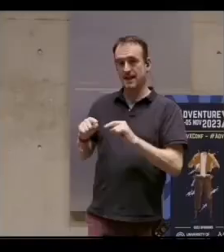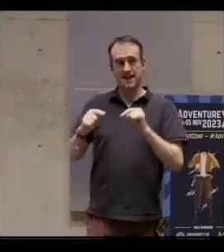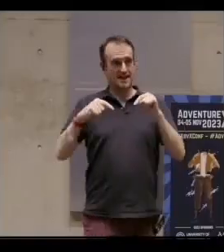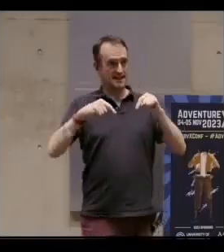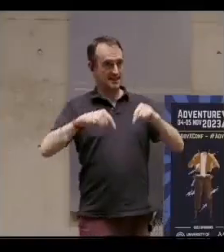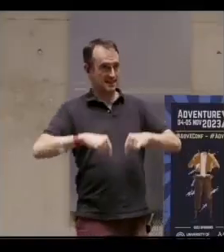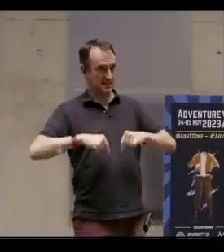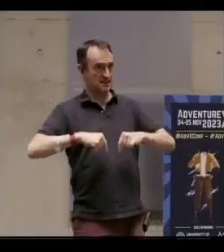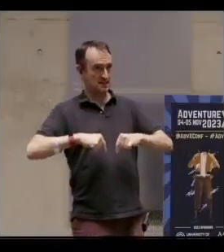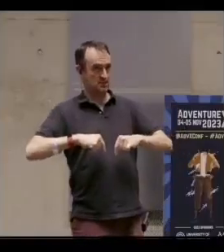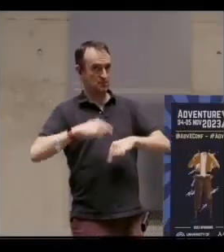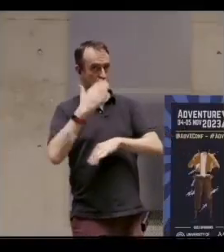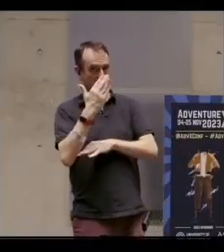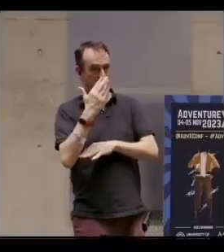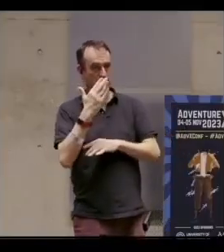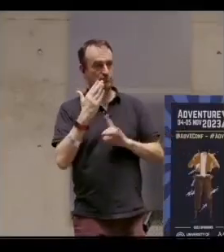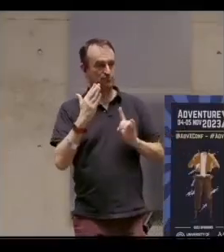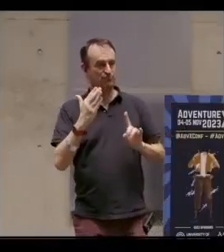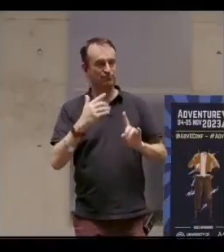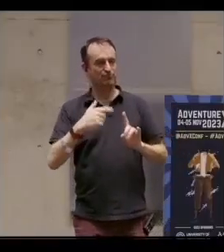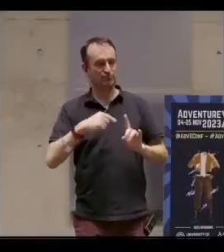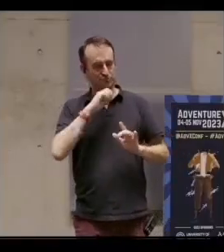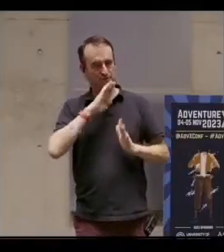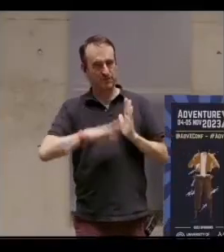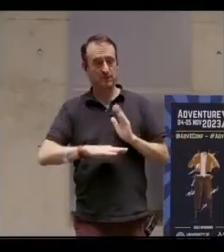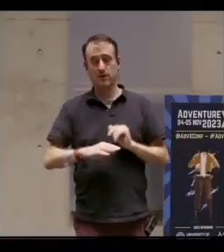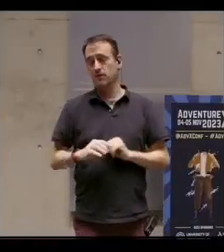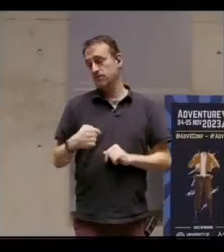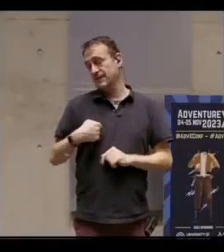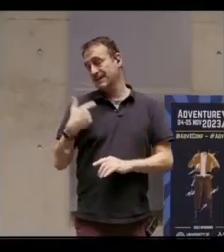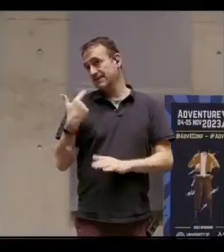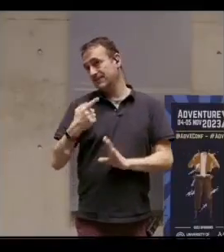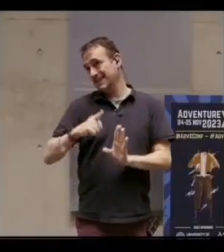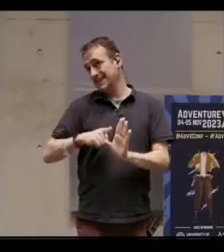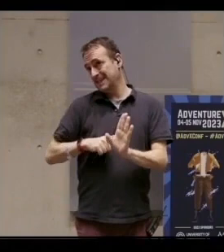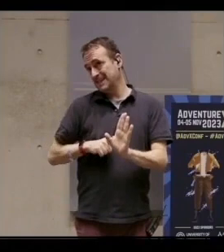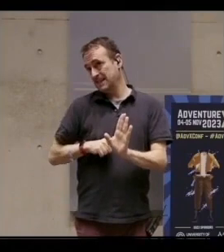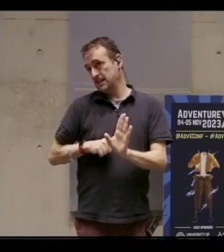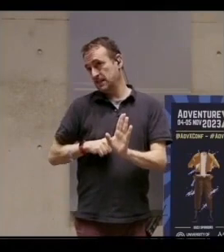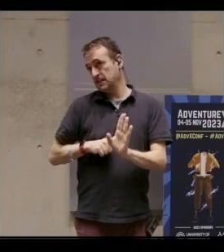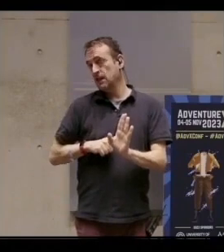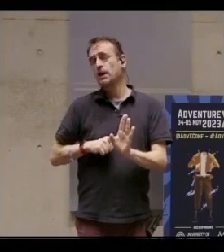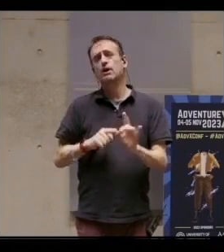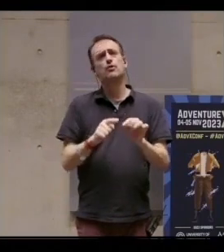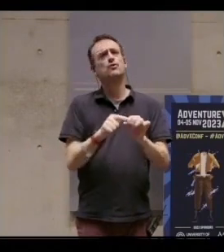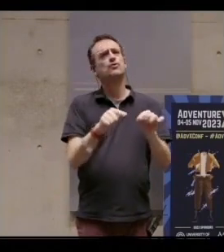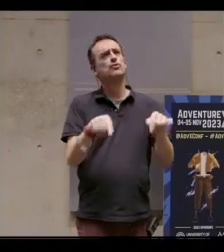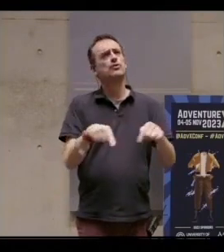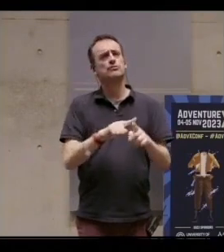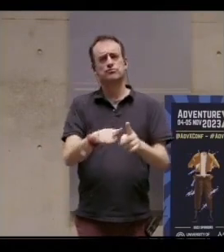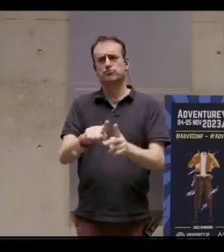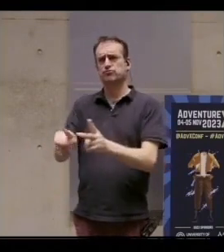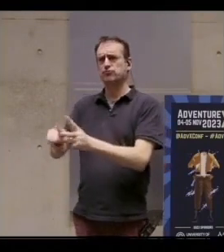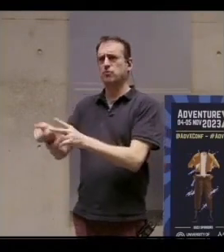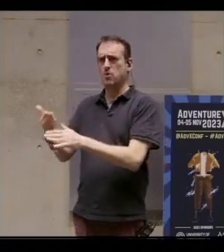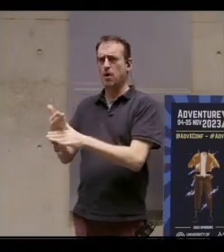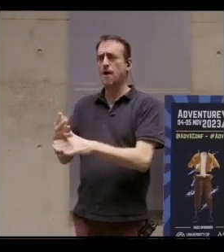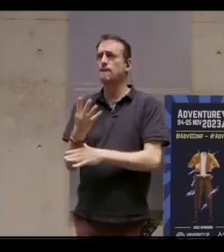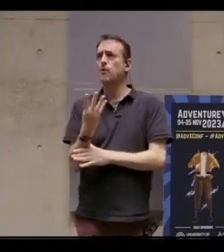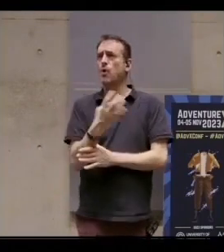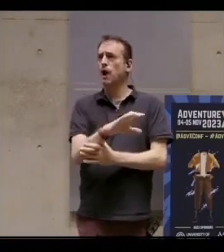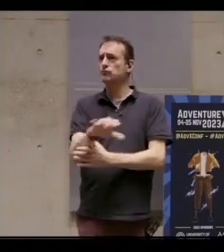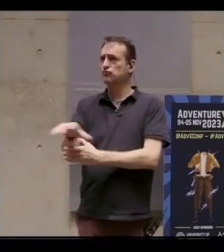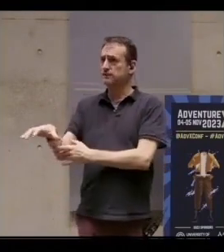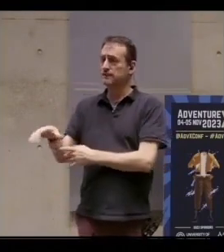suppose. Over the last 17 years, I've worked at a bunch of different studios, in 4 countries, and on a bunch of